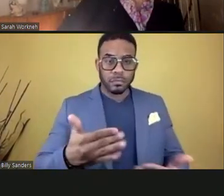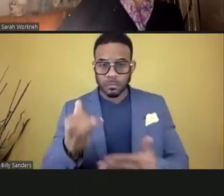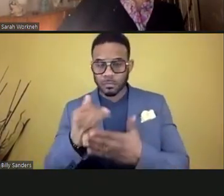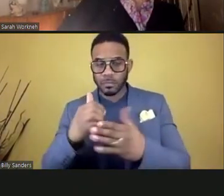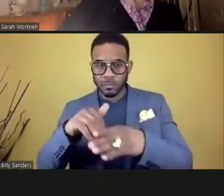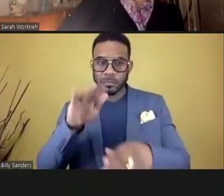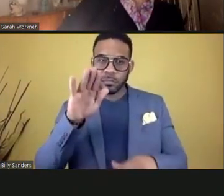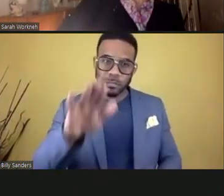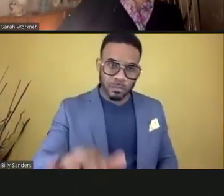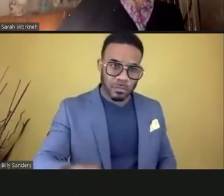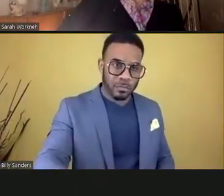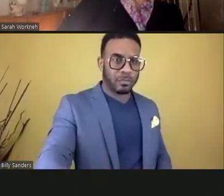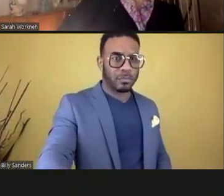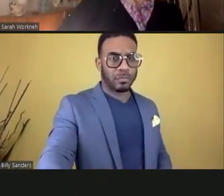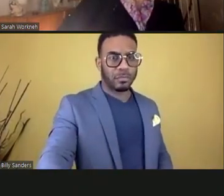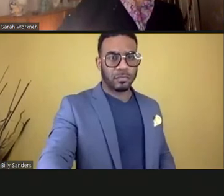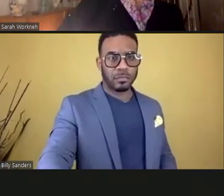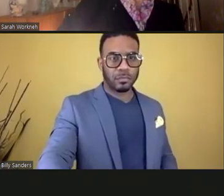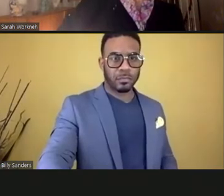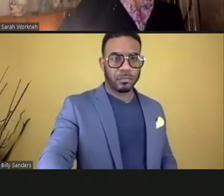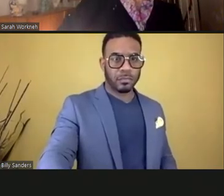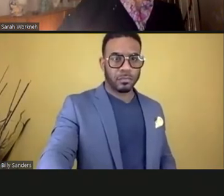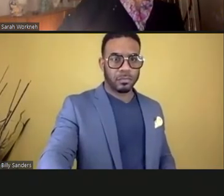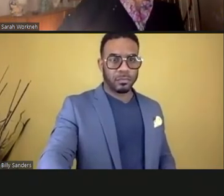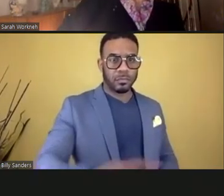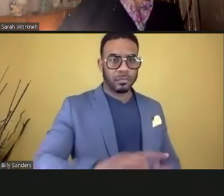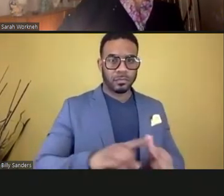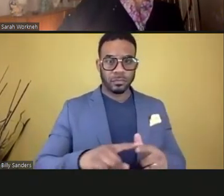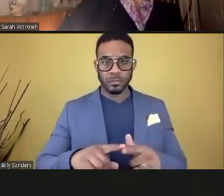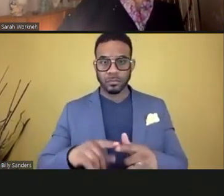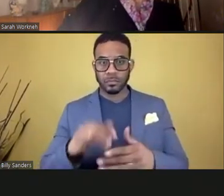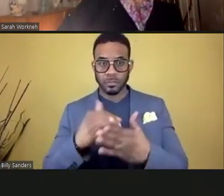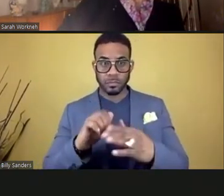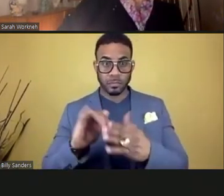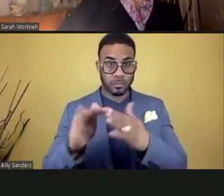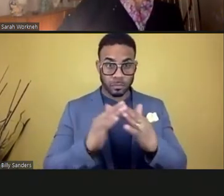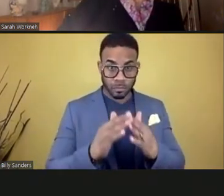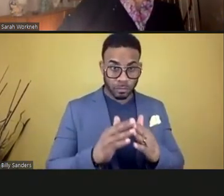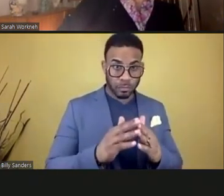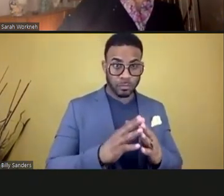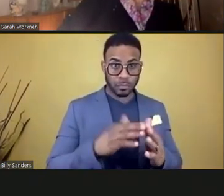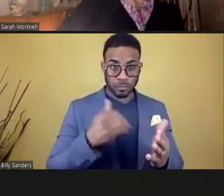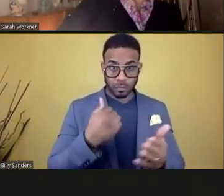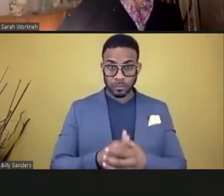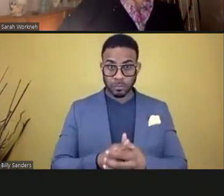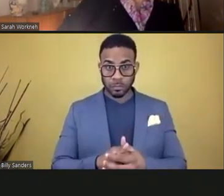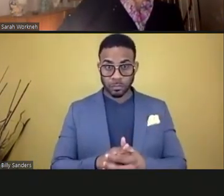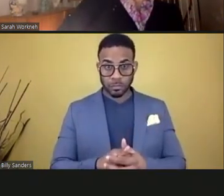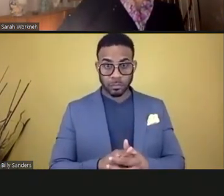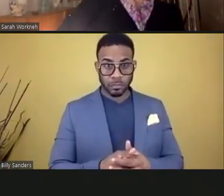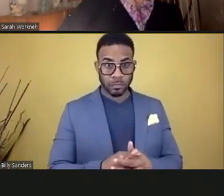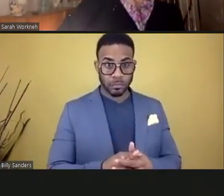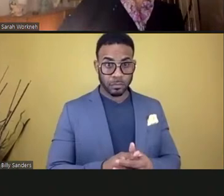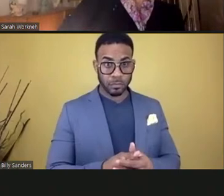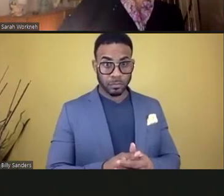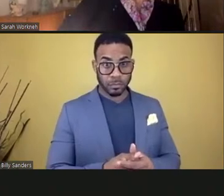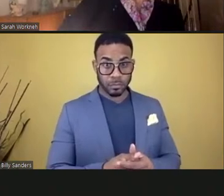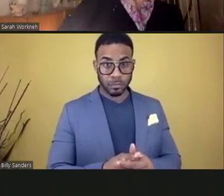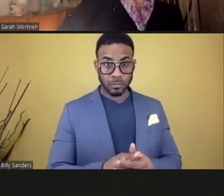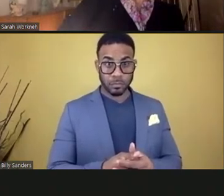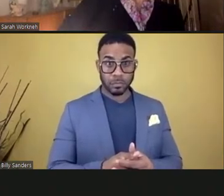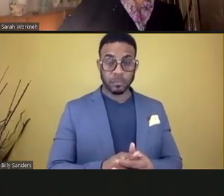into your, or the artist into your communities, your neighborhoods, and, you know, the